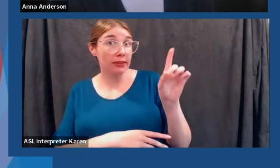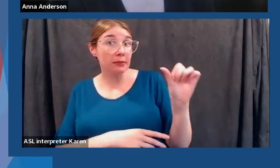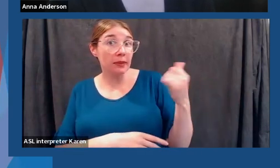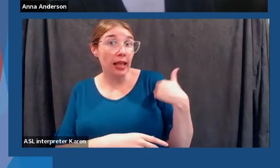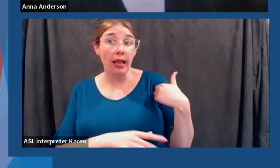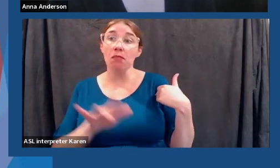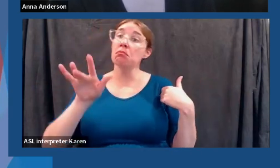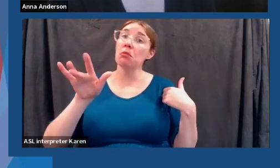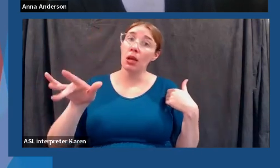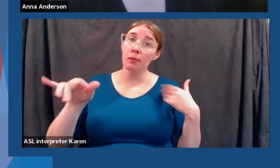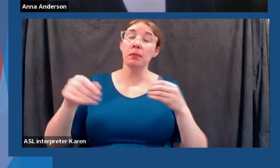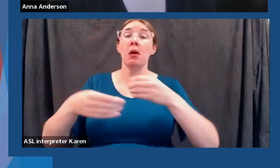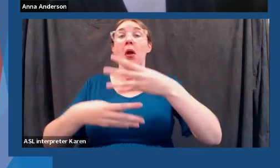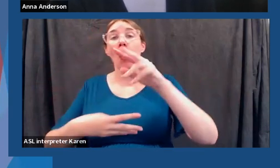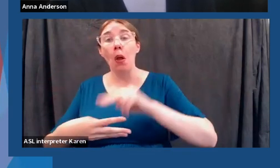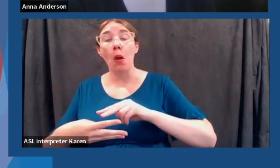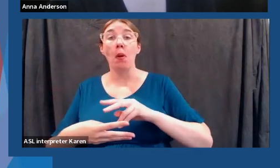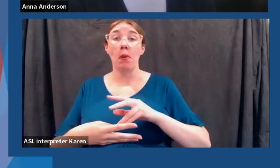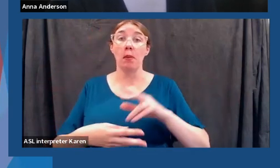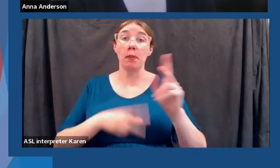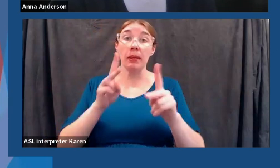supporting people in the voting process.